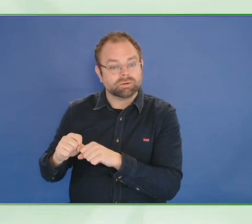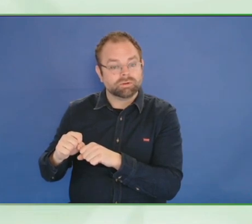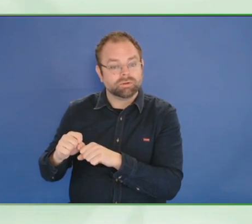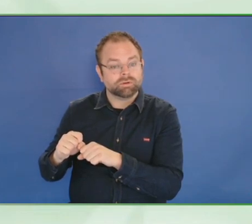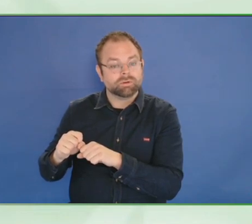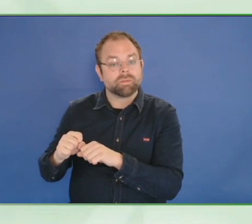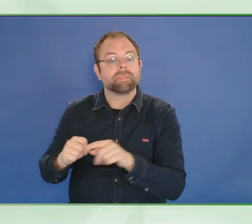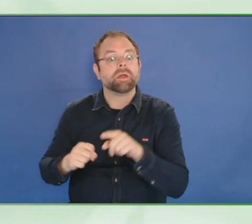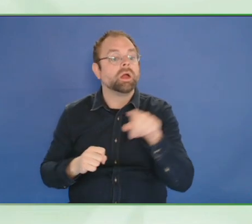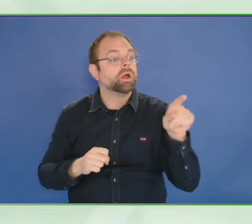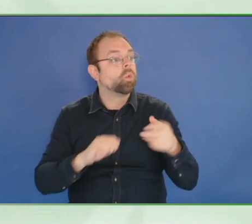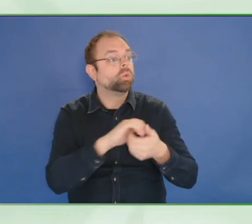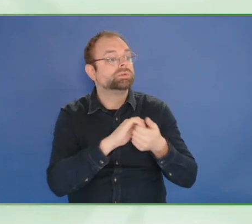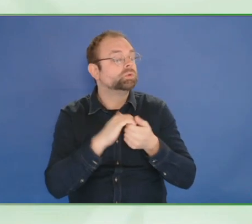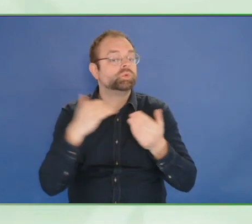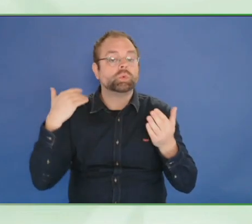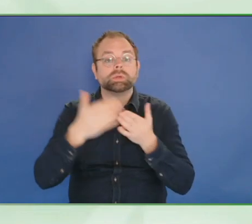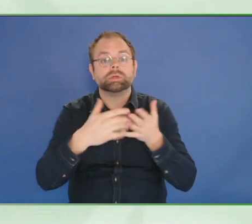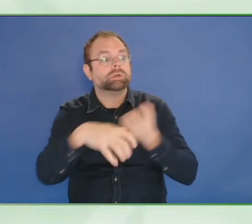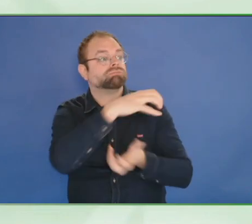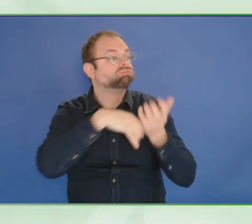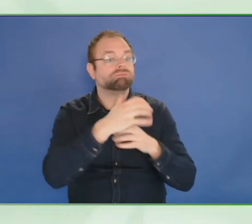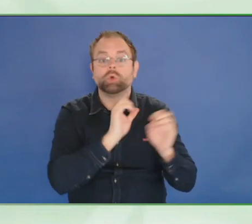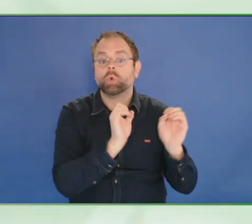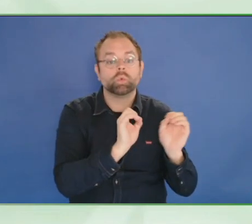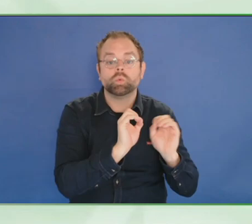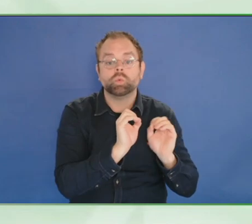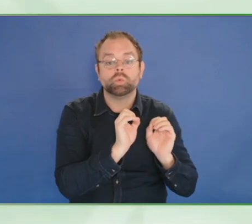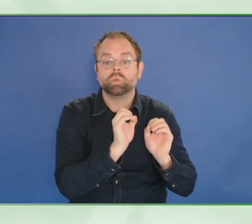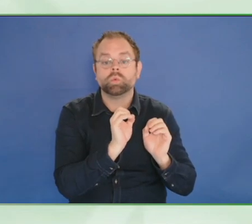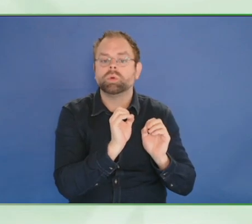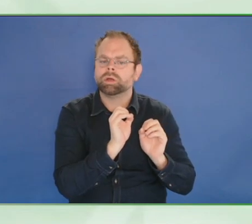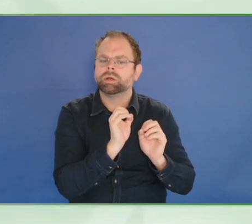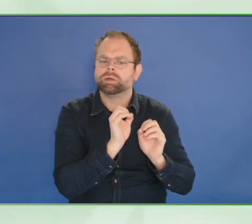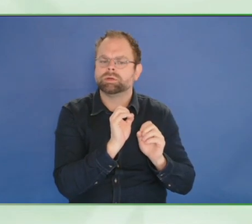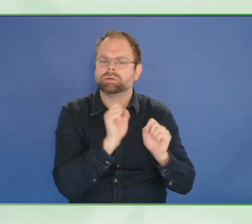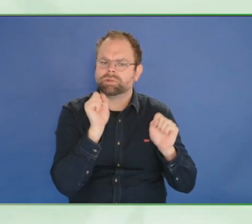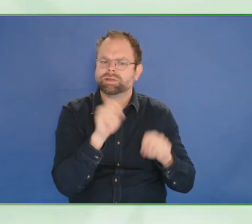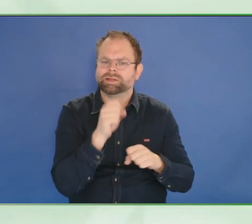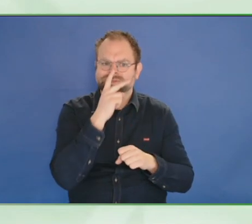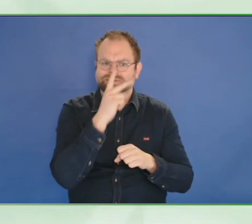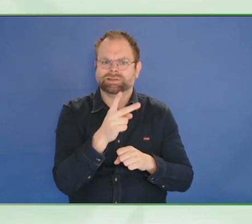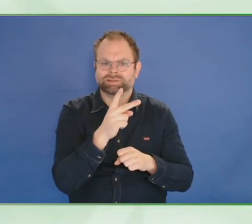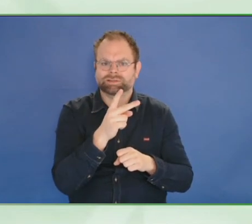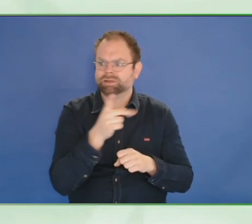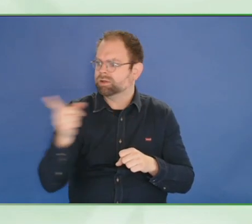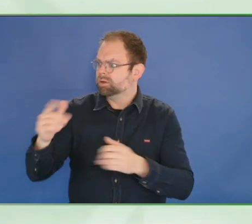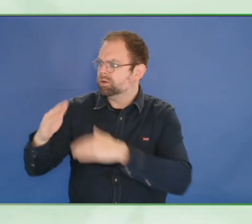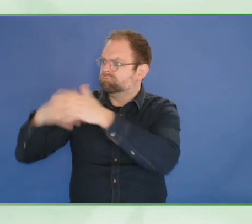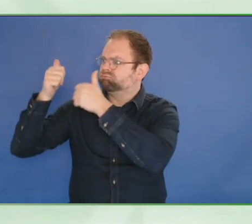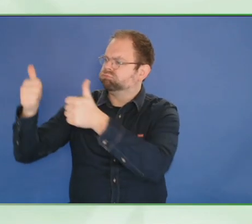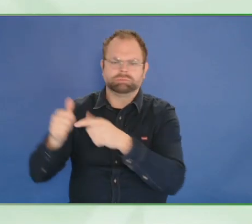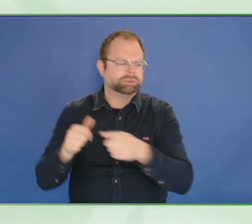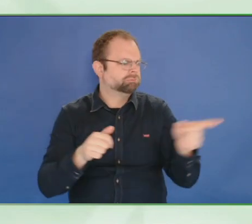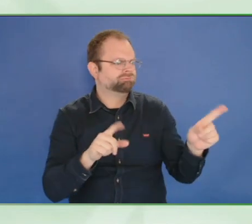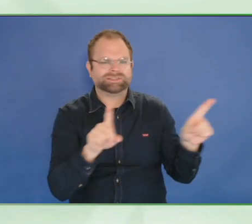able to be as successful. And I would suggest that the lessons that we can all